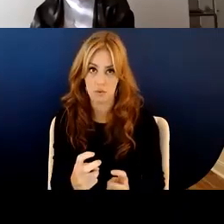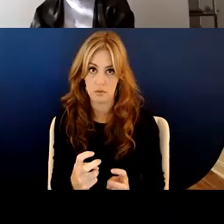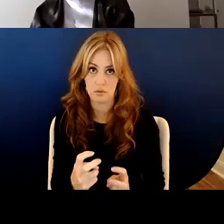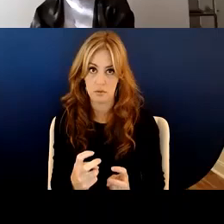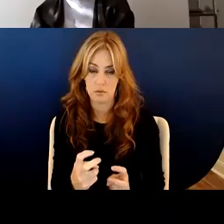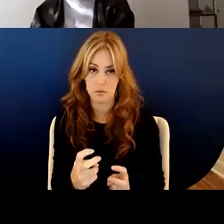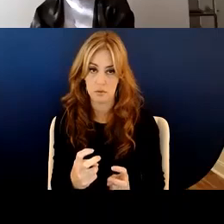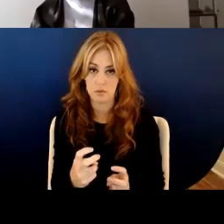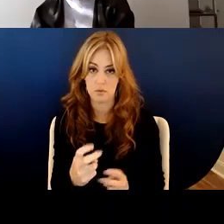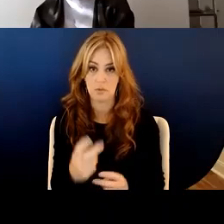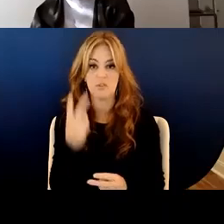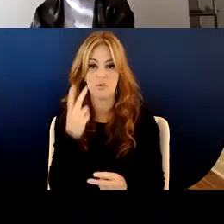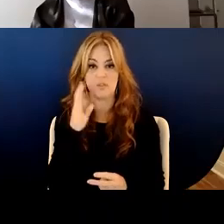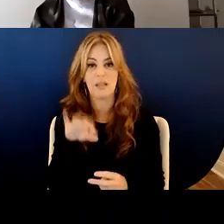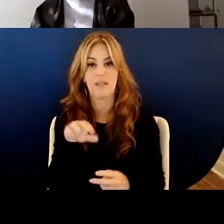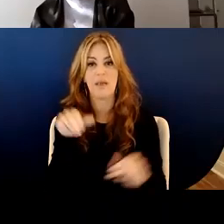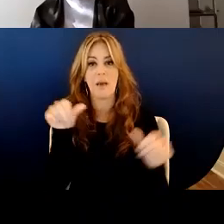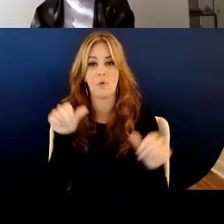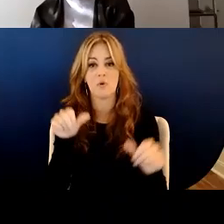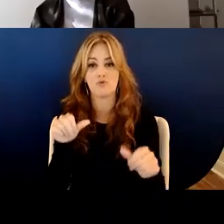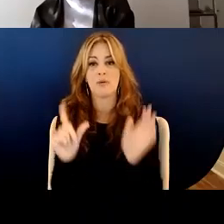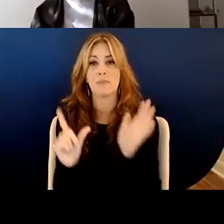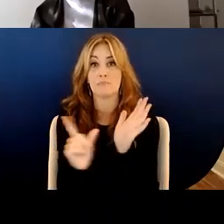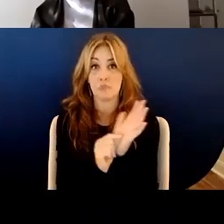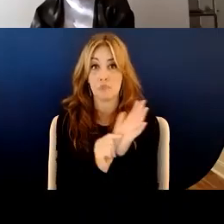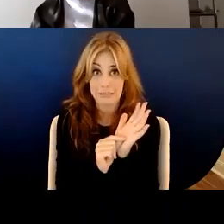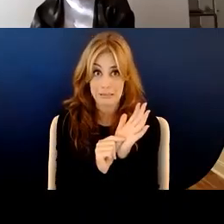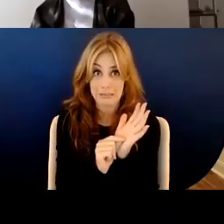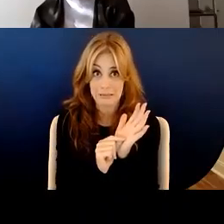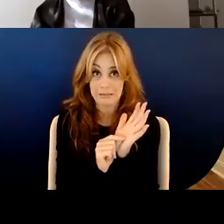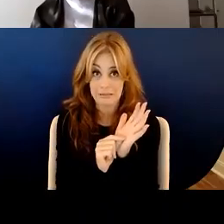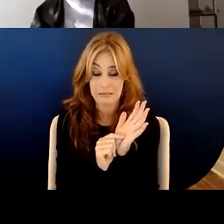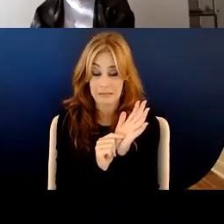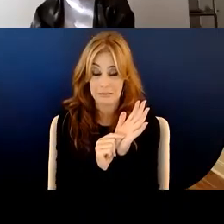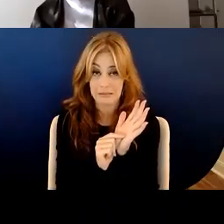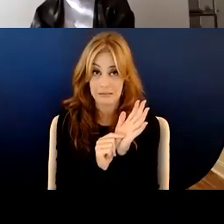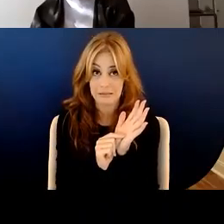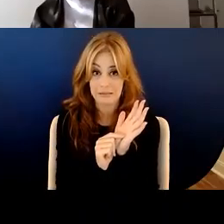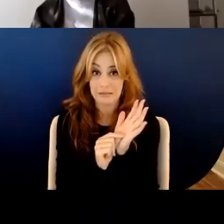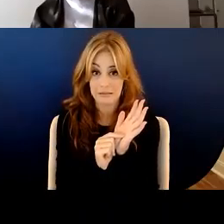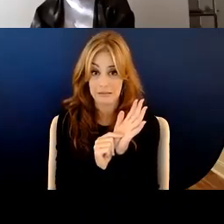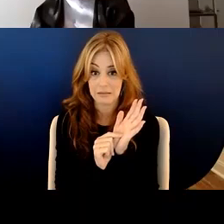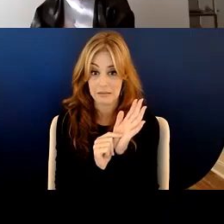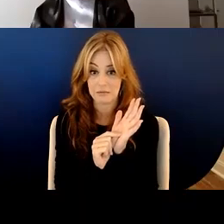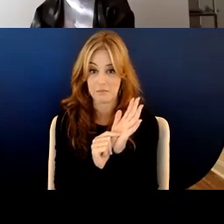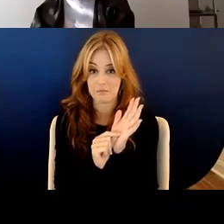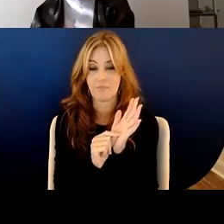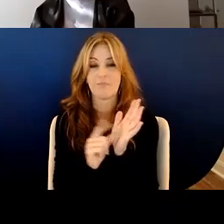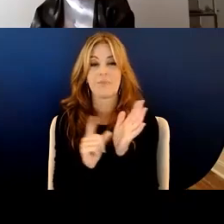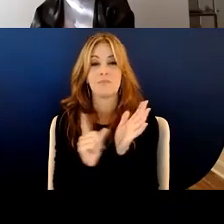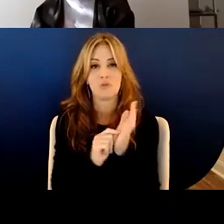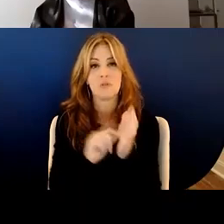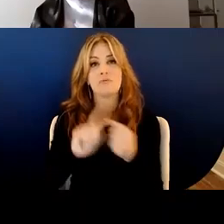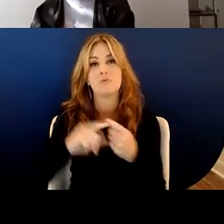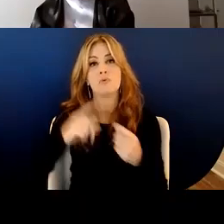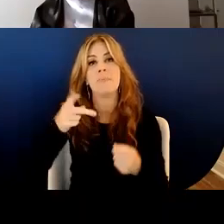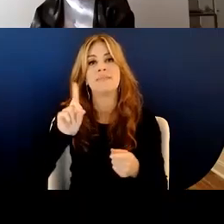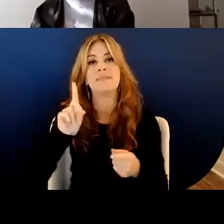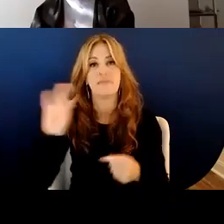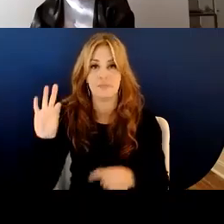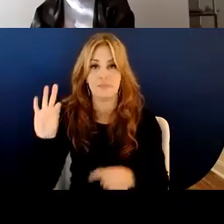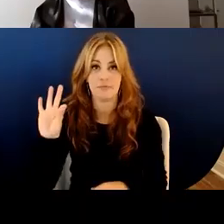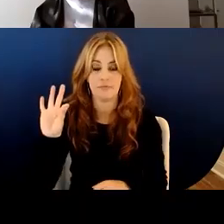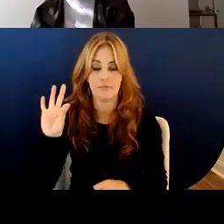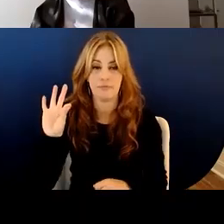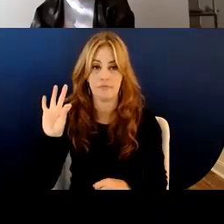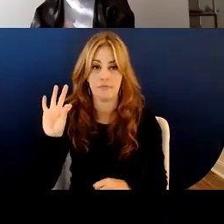see here on this poster, there's a print button. And this is a print to PDF. But